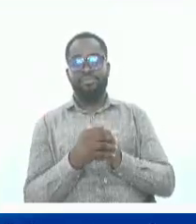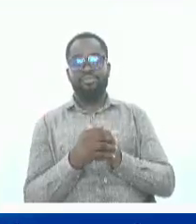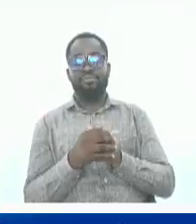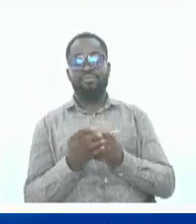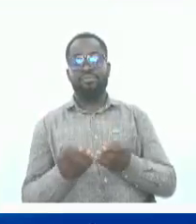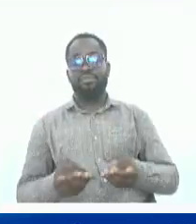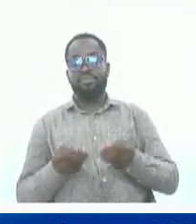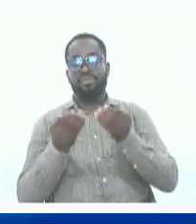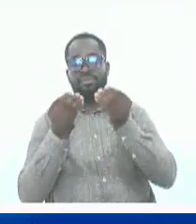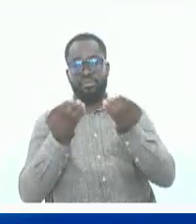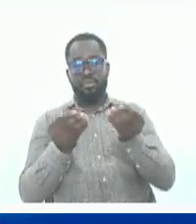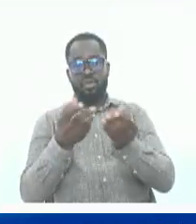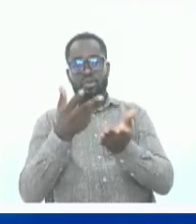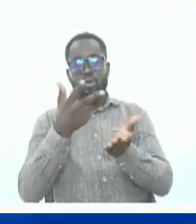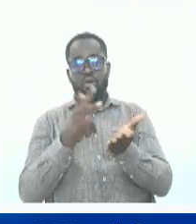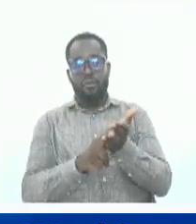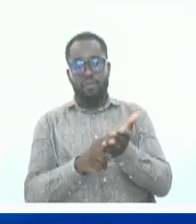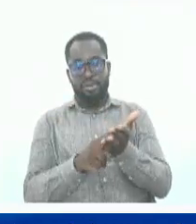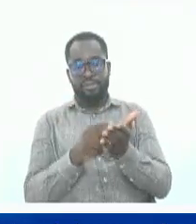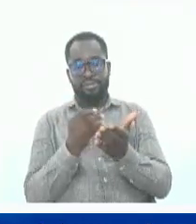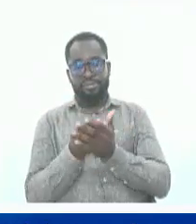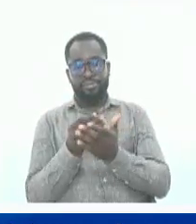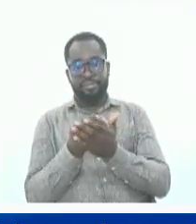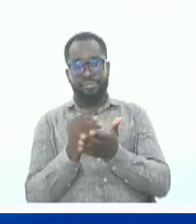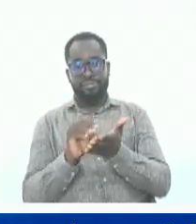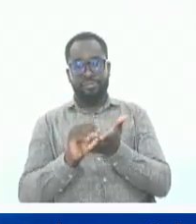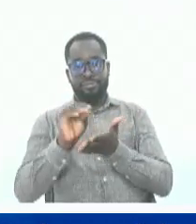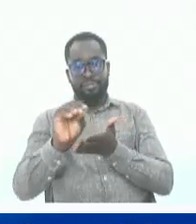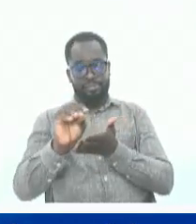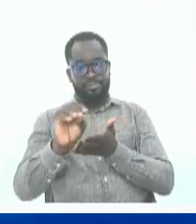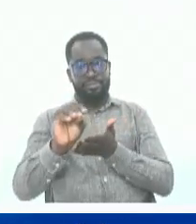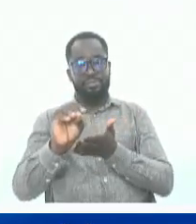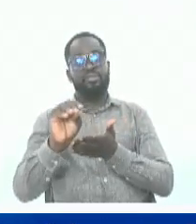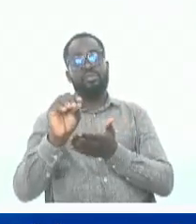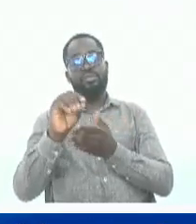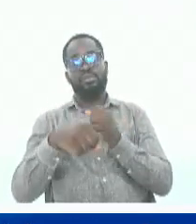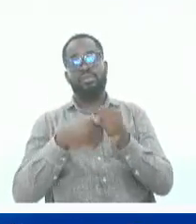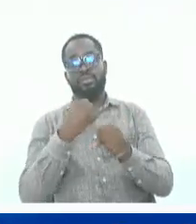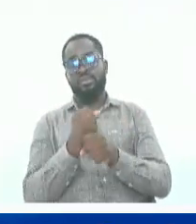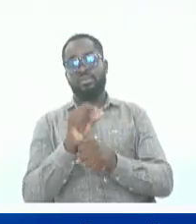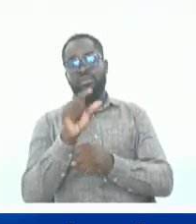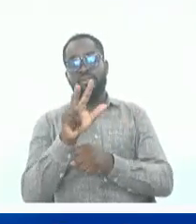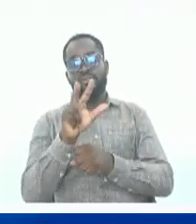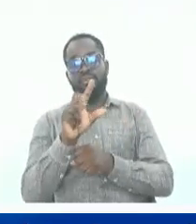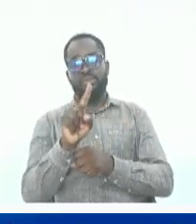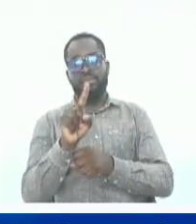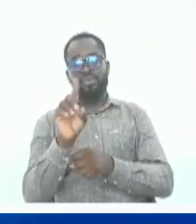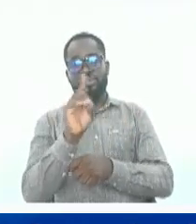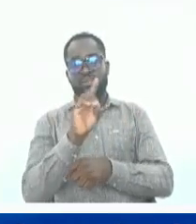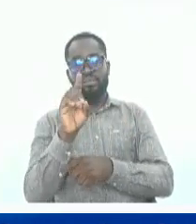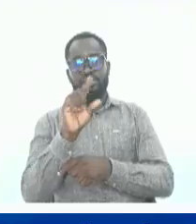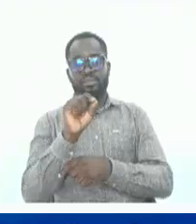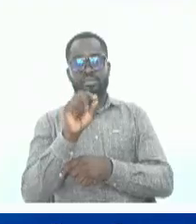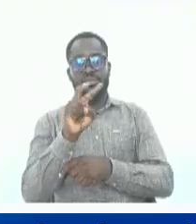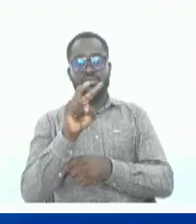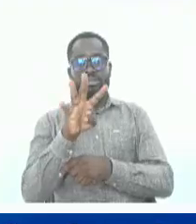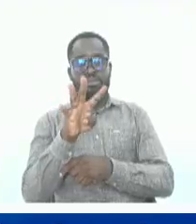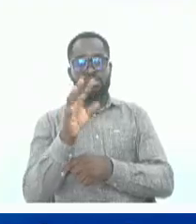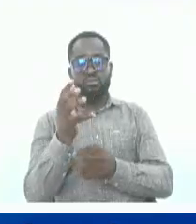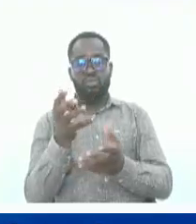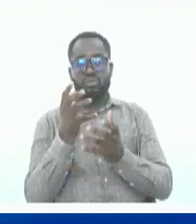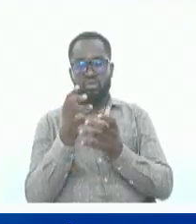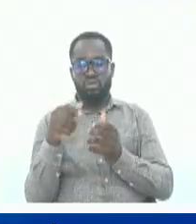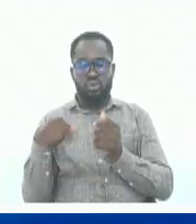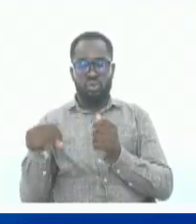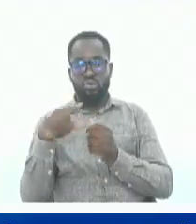the motion for the confirmation of the remuneration of the auditors for the year ended 31st December 2024. The motion also seeks unit